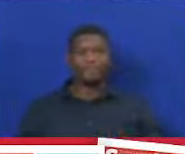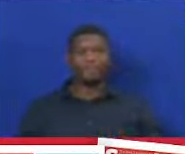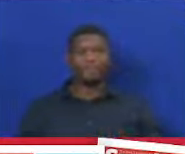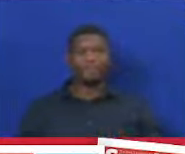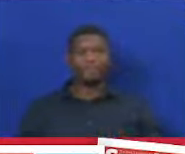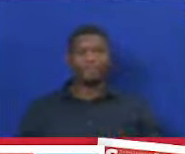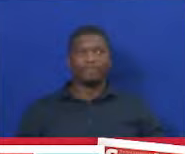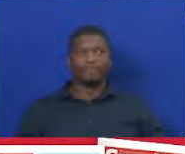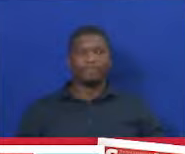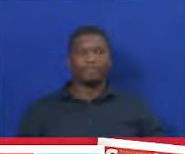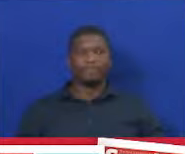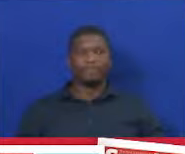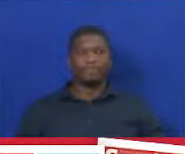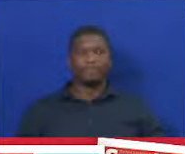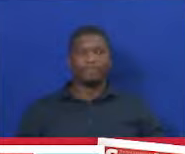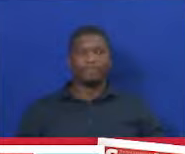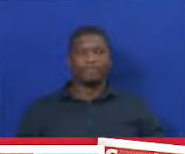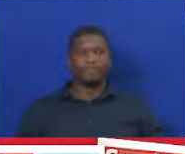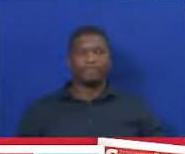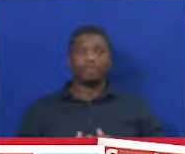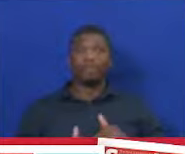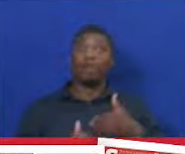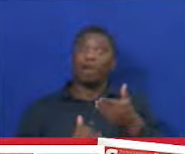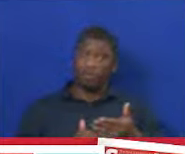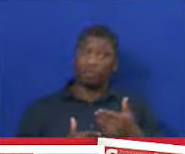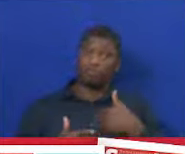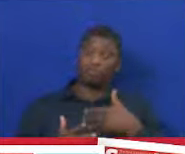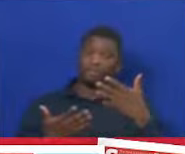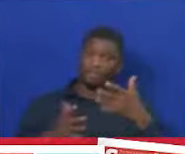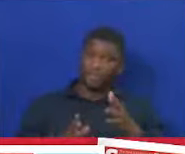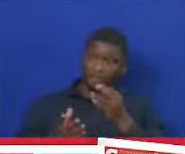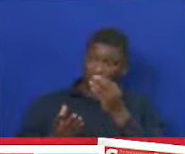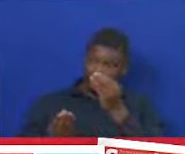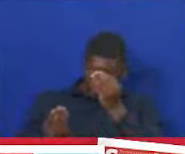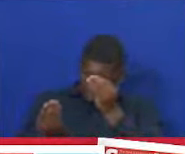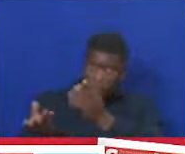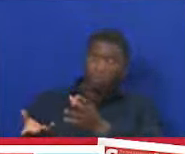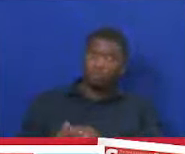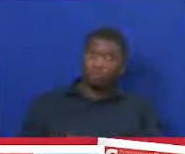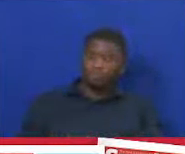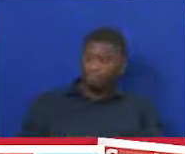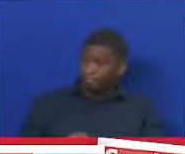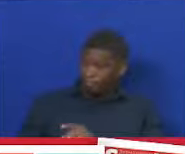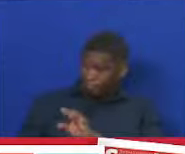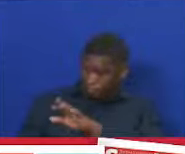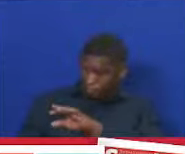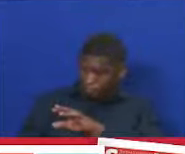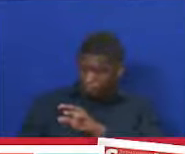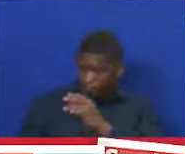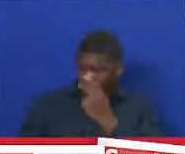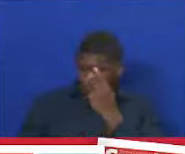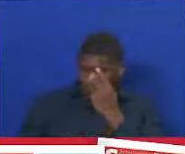And I told him that since, well, the firearm was not